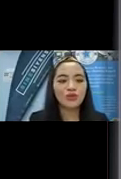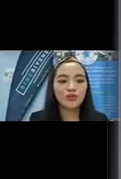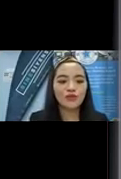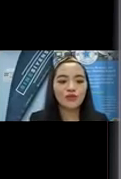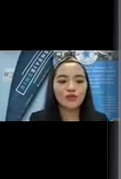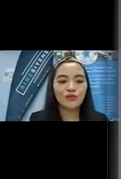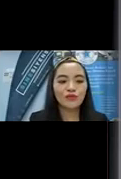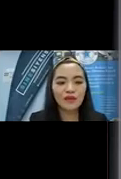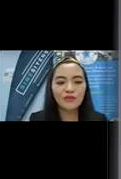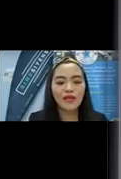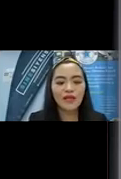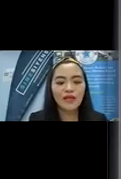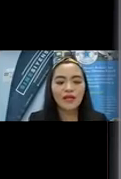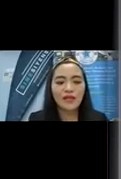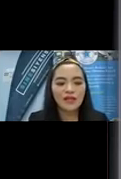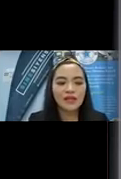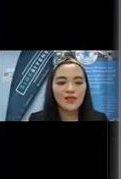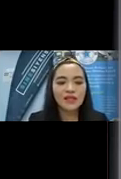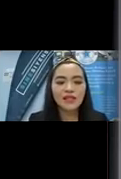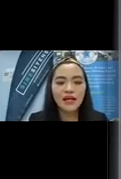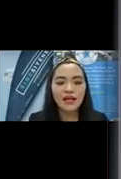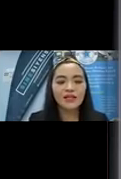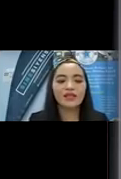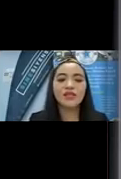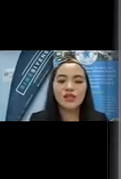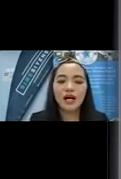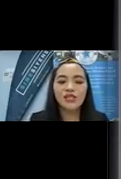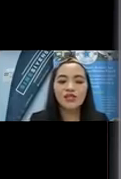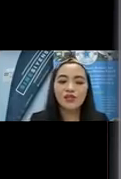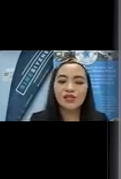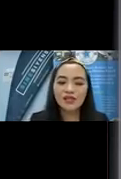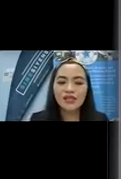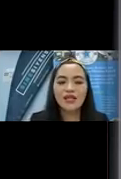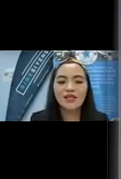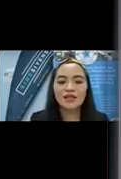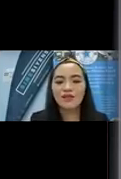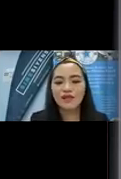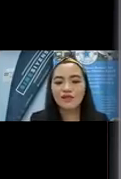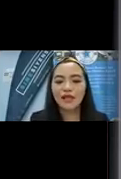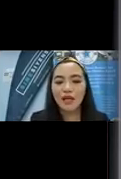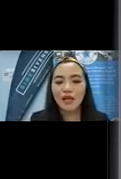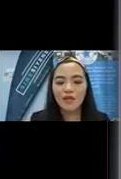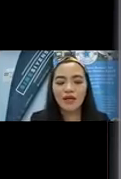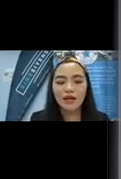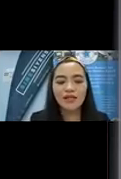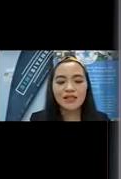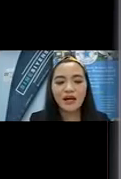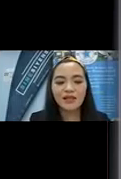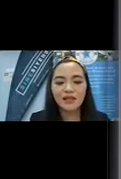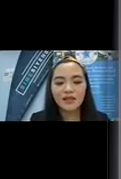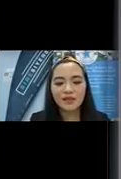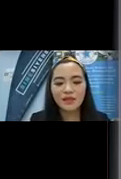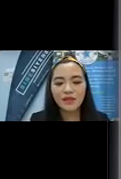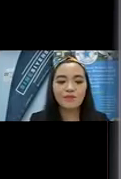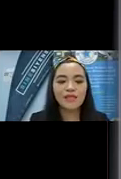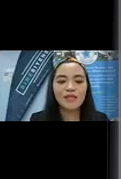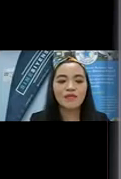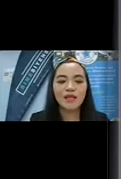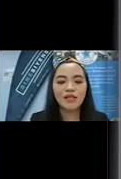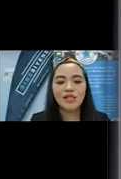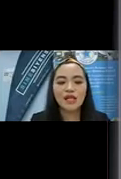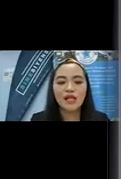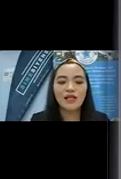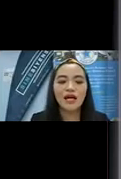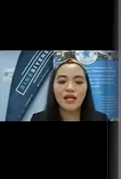2 to 4 p.m. This was entitled Introduction to Gender Sensitivity for Librarians and delivered by Ms.